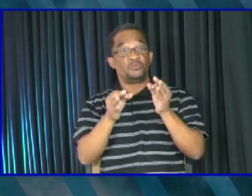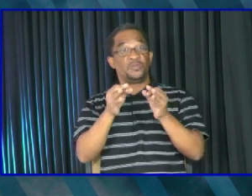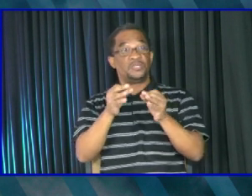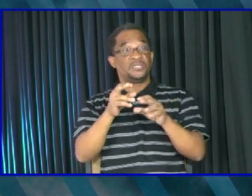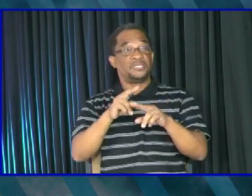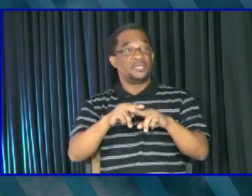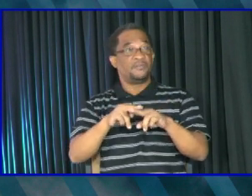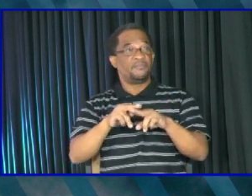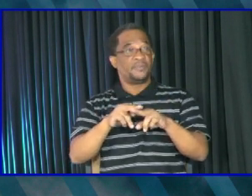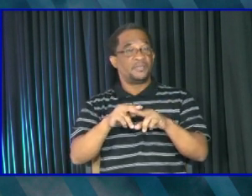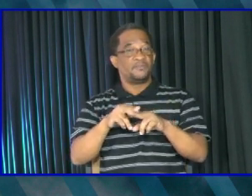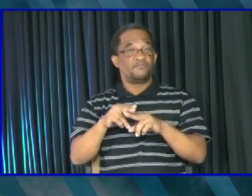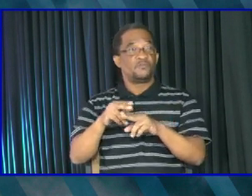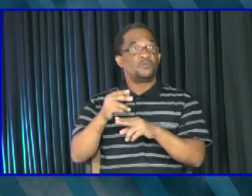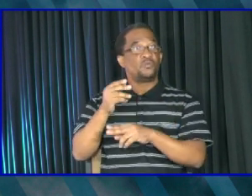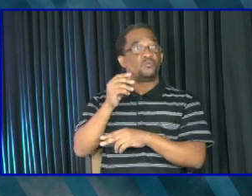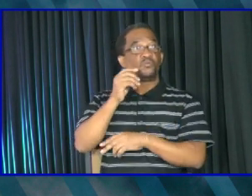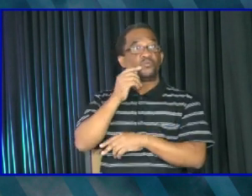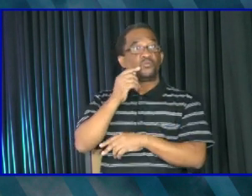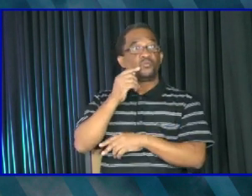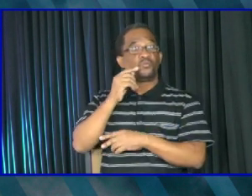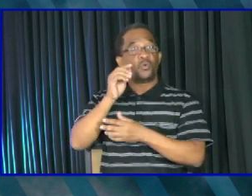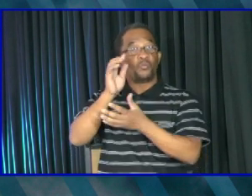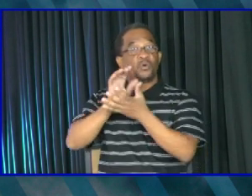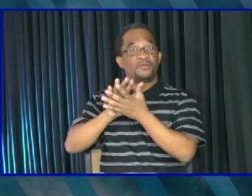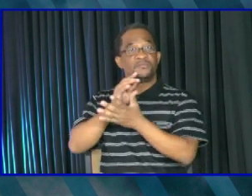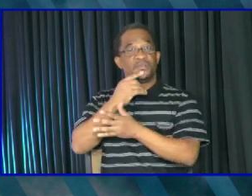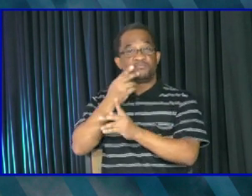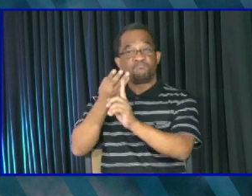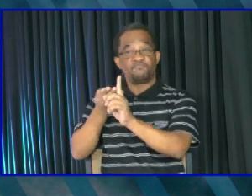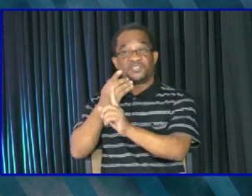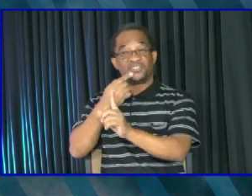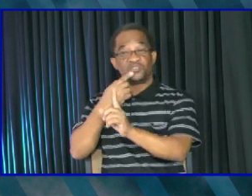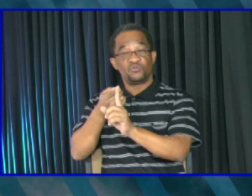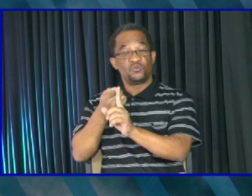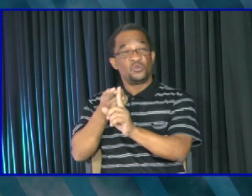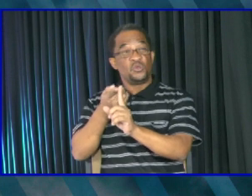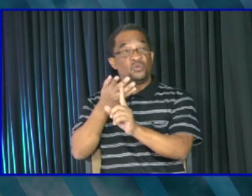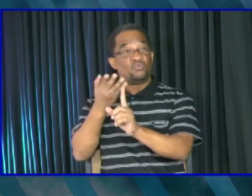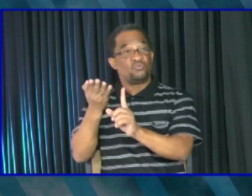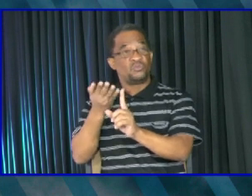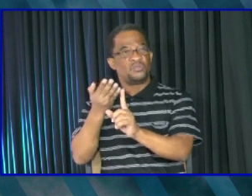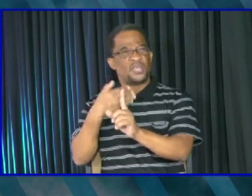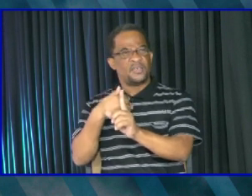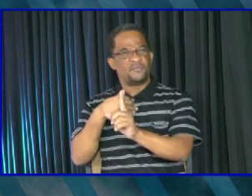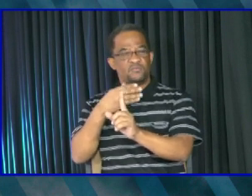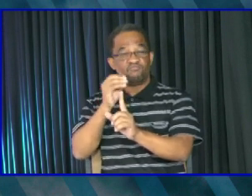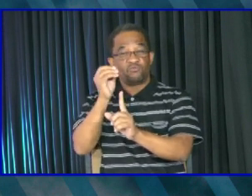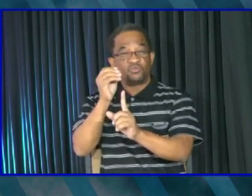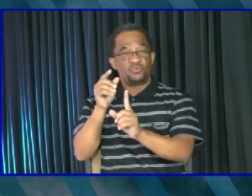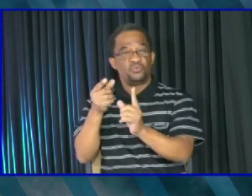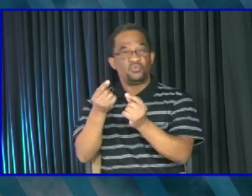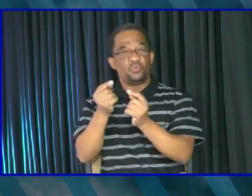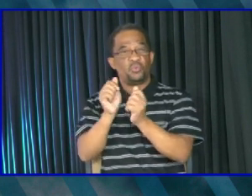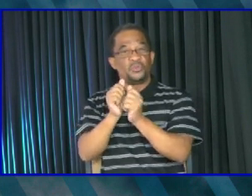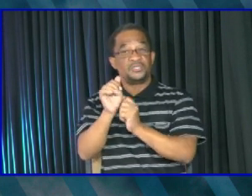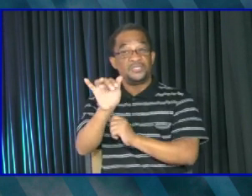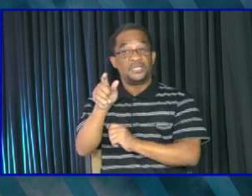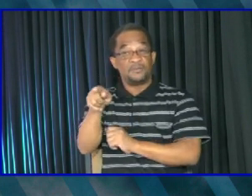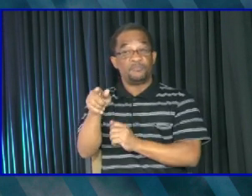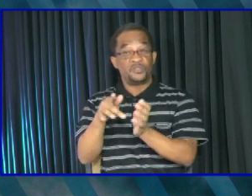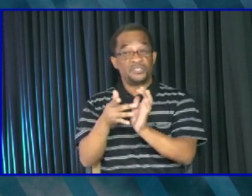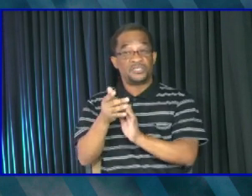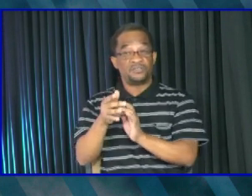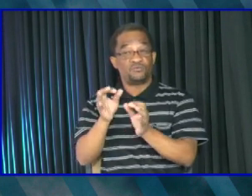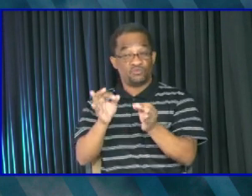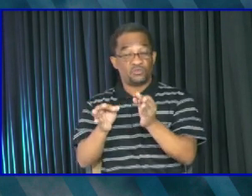his wife sent unto him, saying, have thou nothing to do with that just man? For